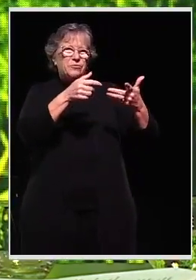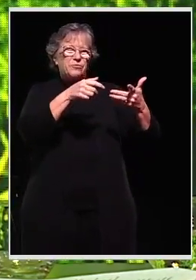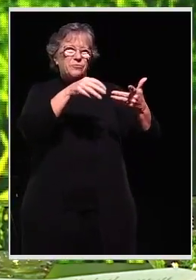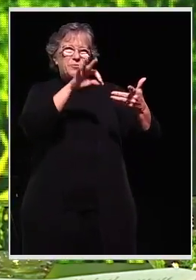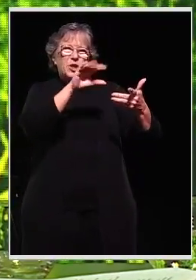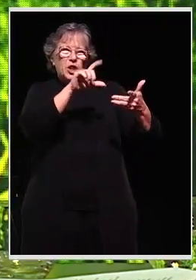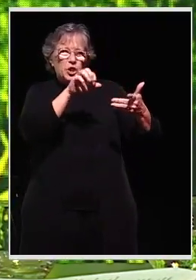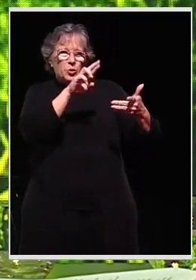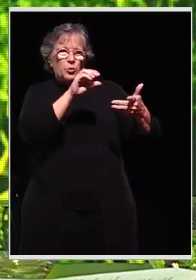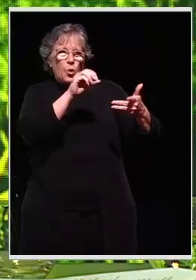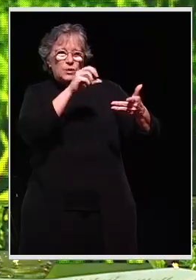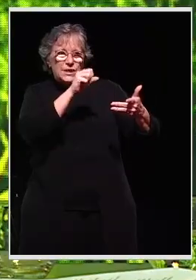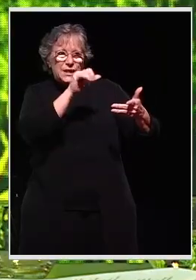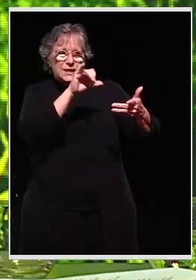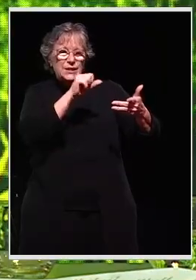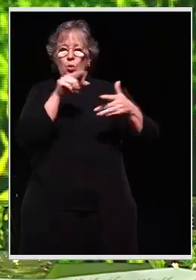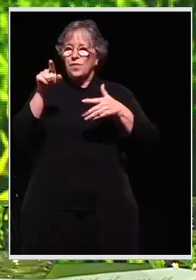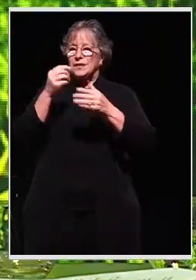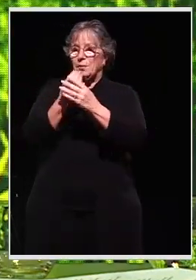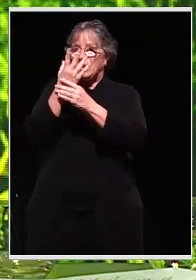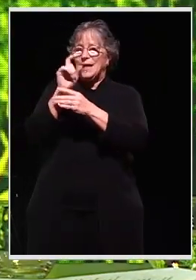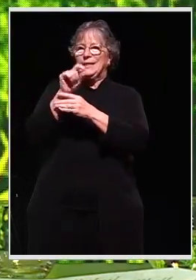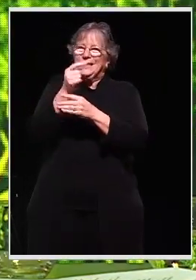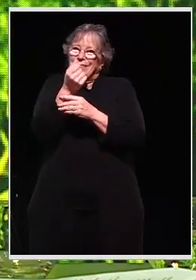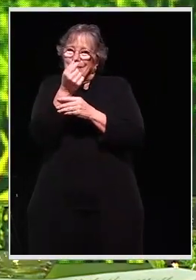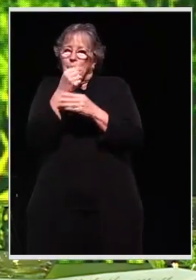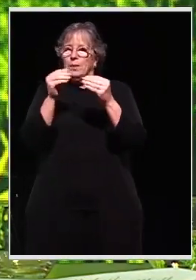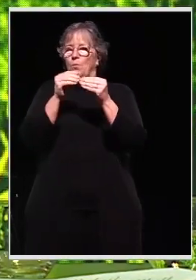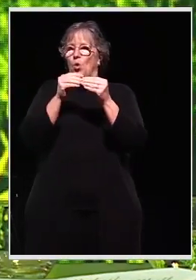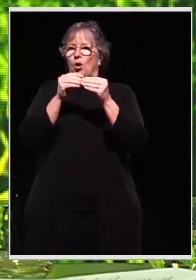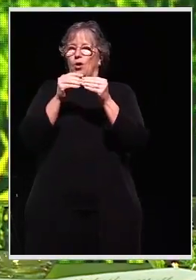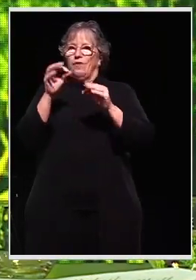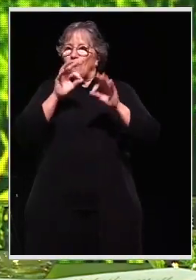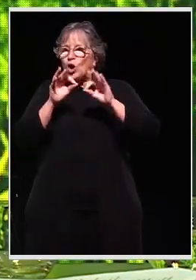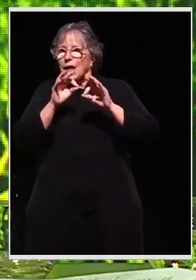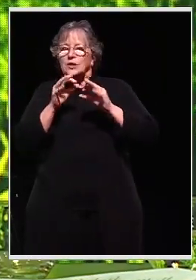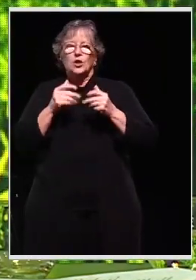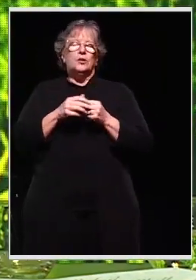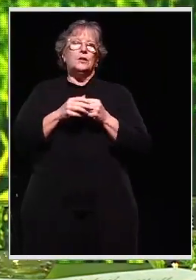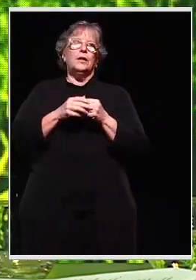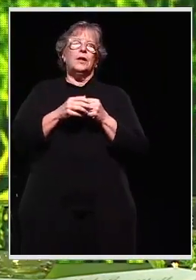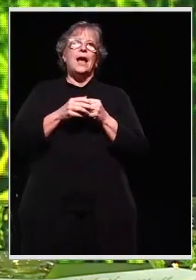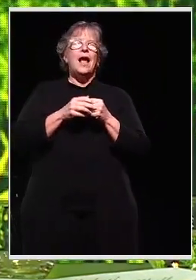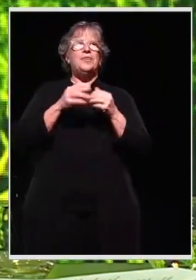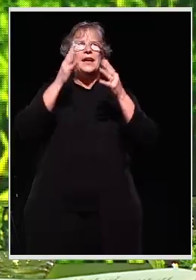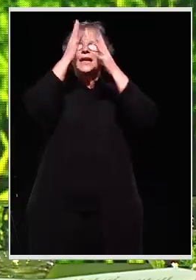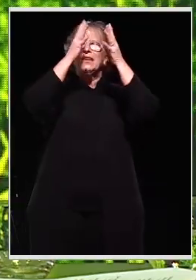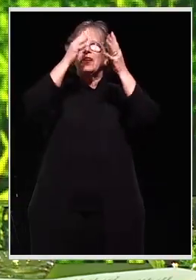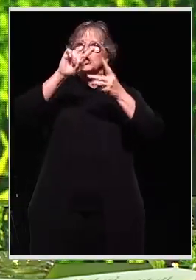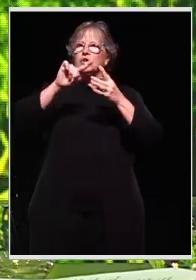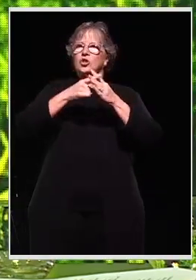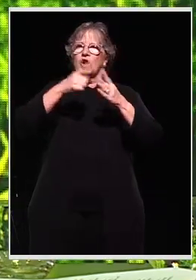this plant needs a little more fertilizer. It's precision squared what's going to be happening. And the innovations are starting to come